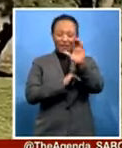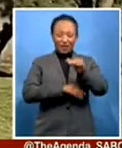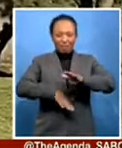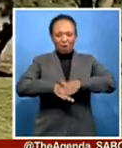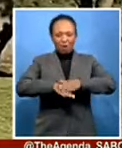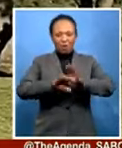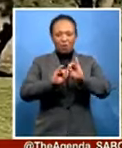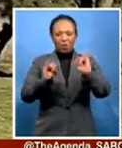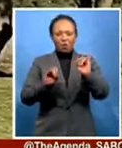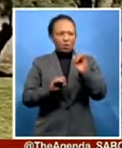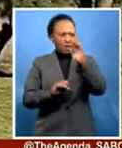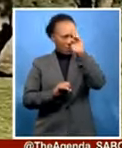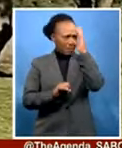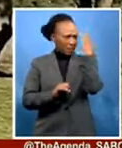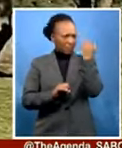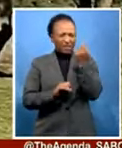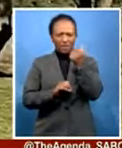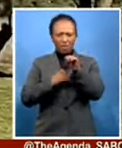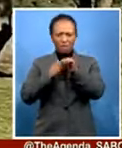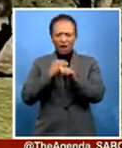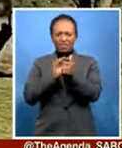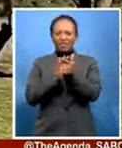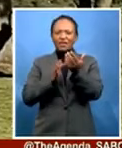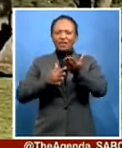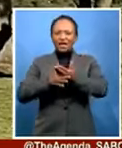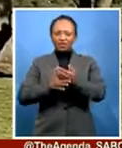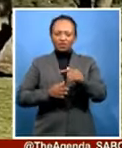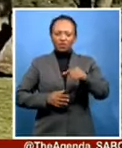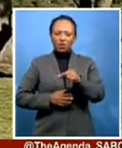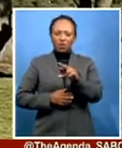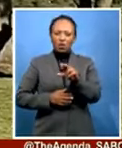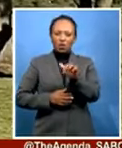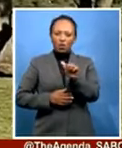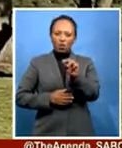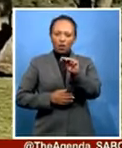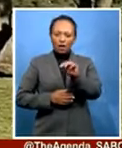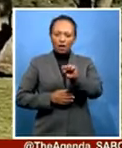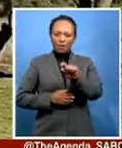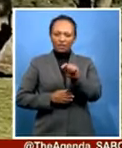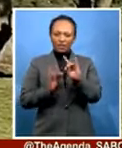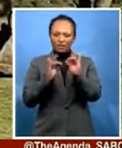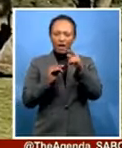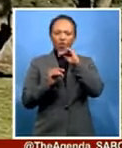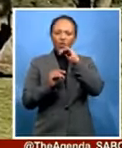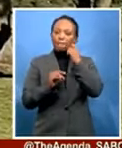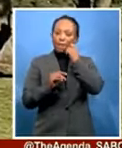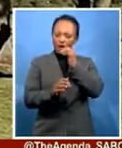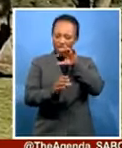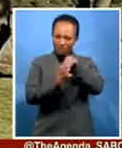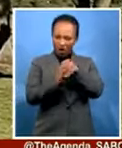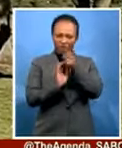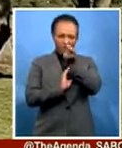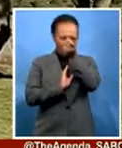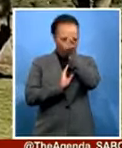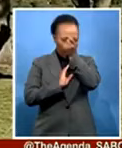covered in Grahamstown where 4 men were actually implicated in a huge syndicate concerning rhino poaching, and it was evident then that rhino in South Africa are